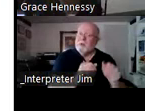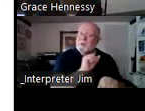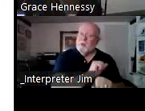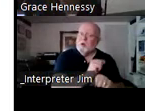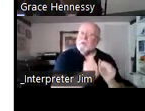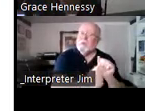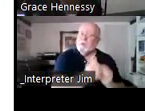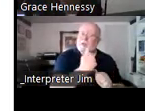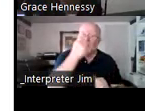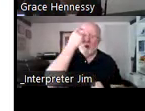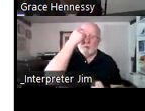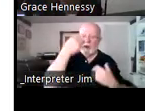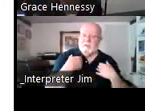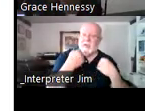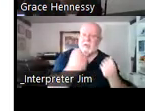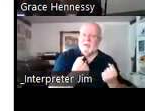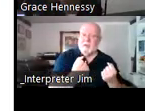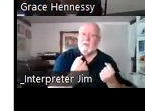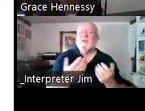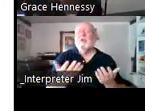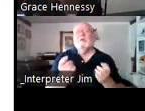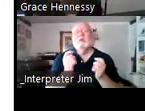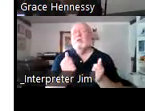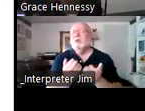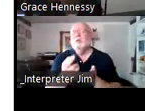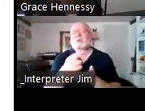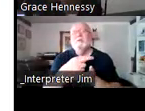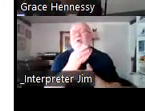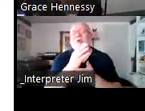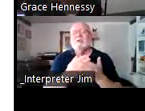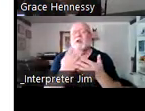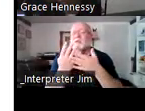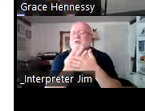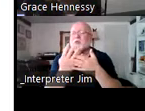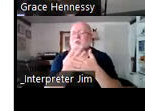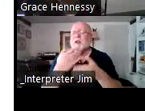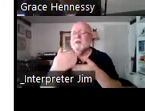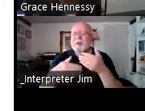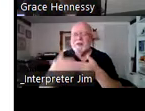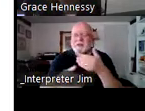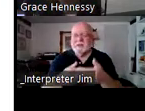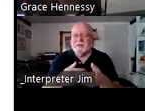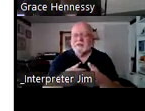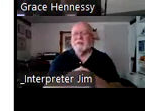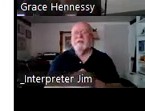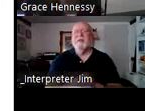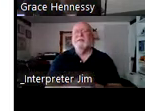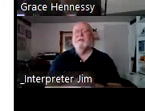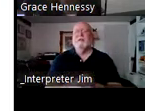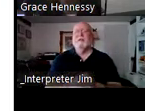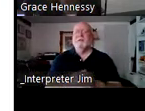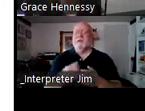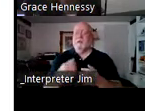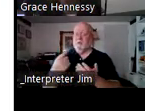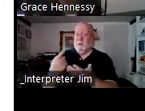to quickly review some screenings for problem gambling, and then wanted to talk about screening, assessment, and intervention for suicide risk. Because now that we've discussed that